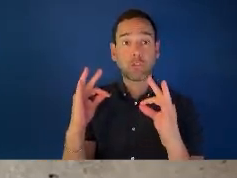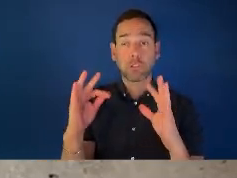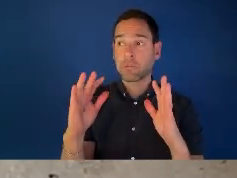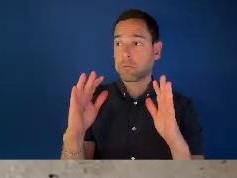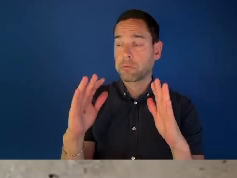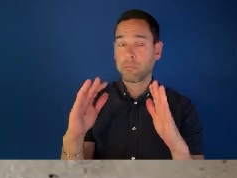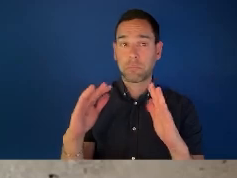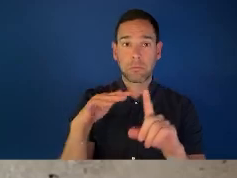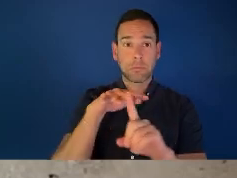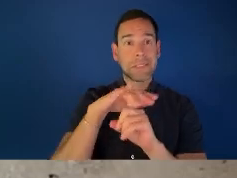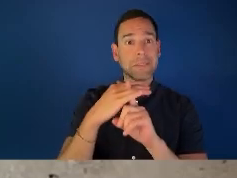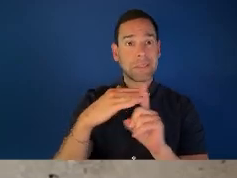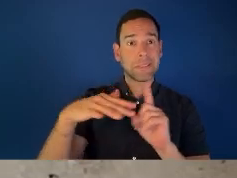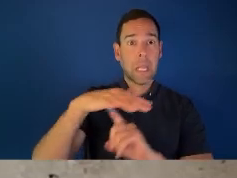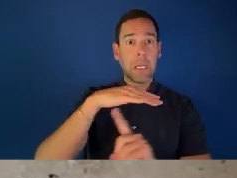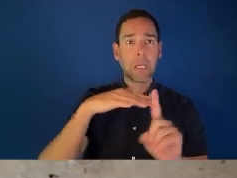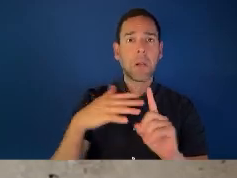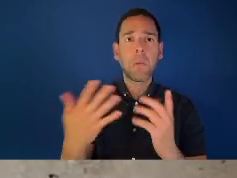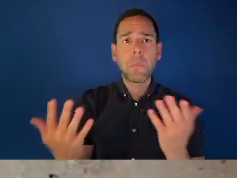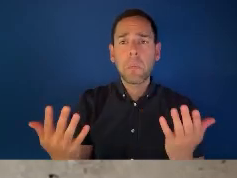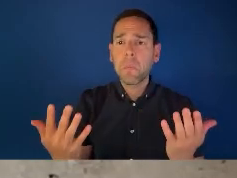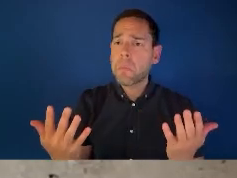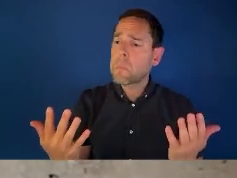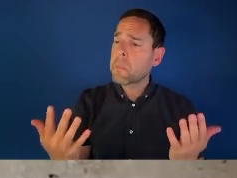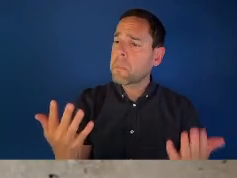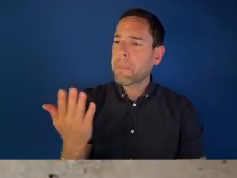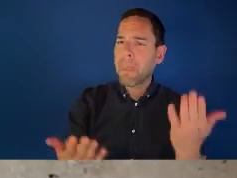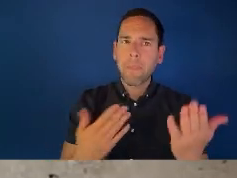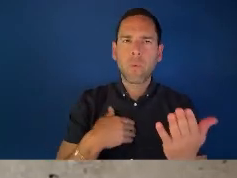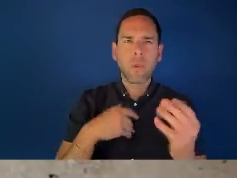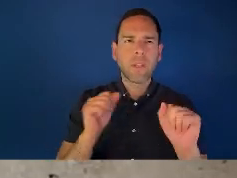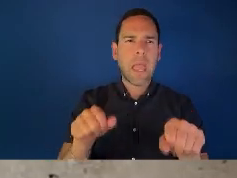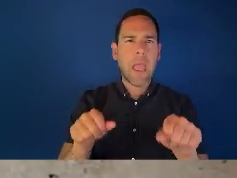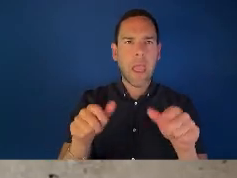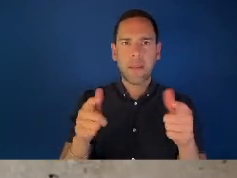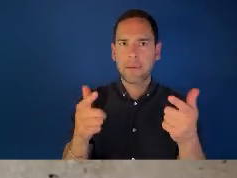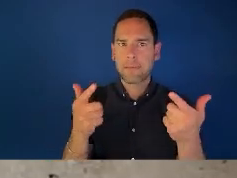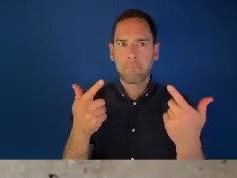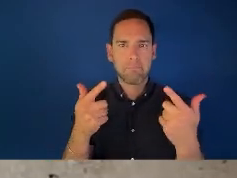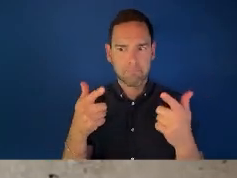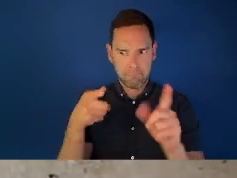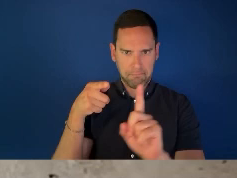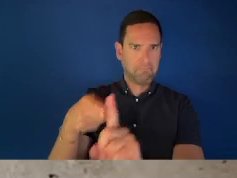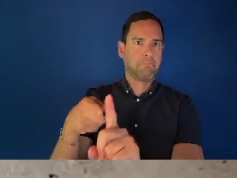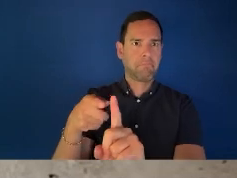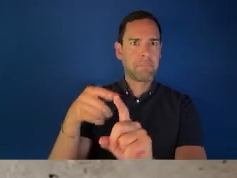like a fan in the background, or let's dim the lights. And